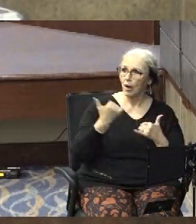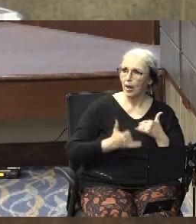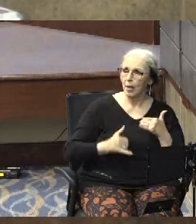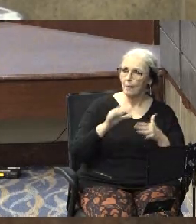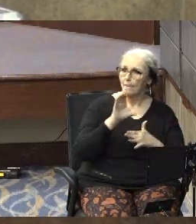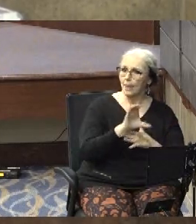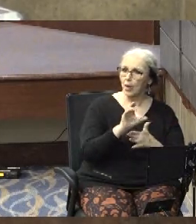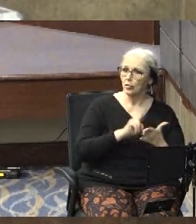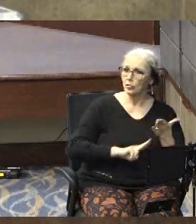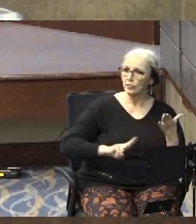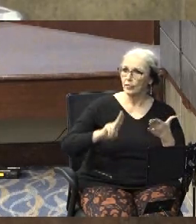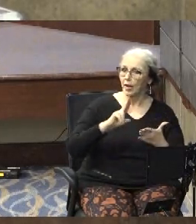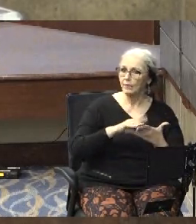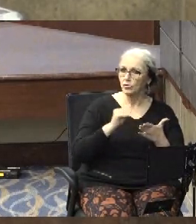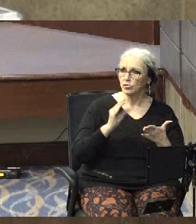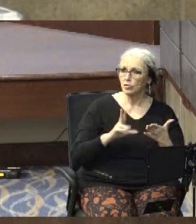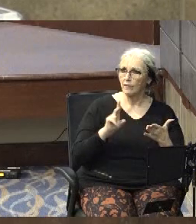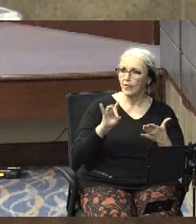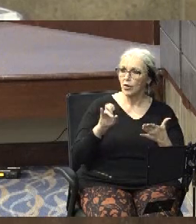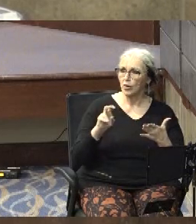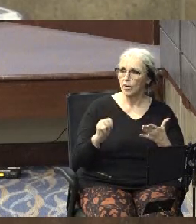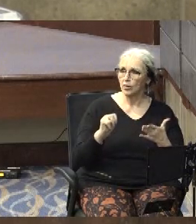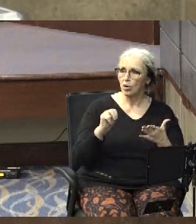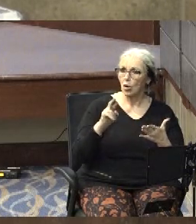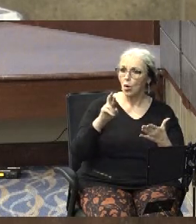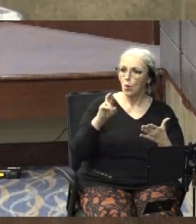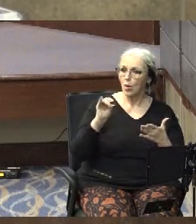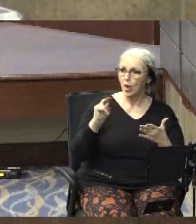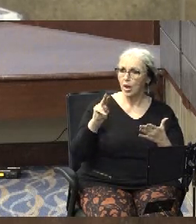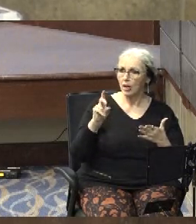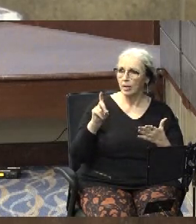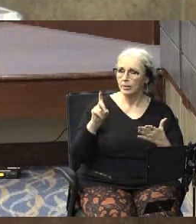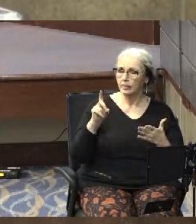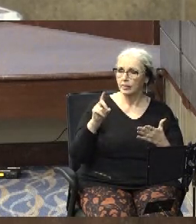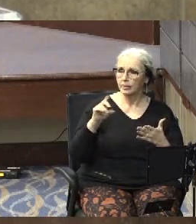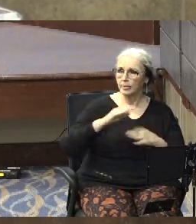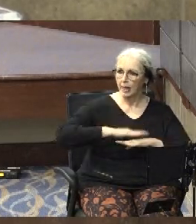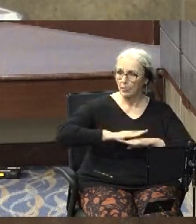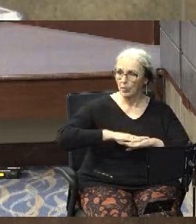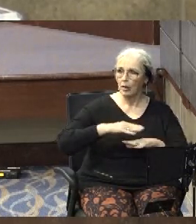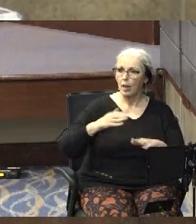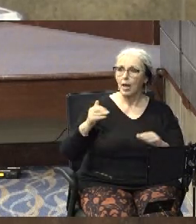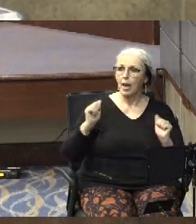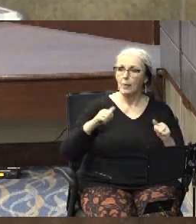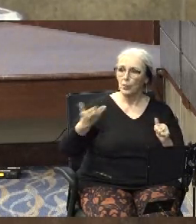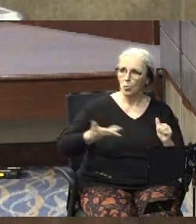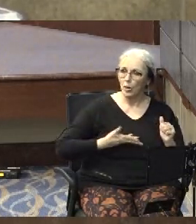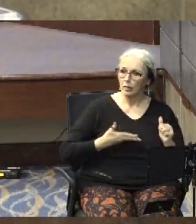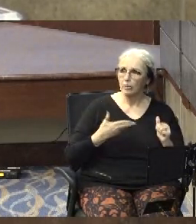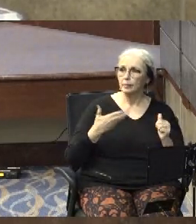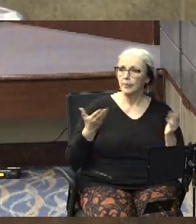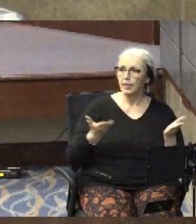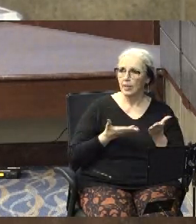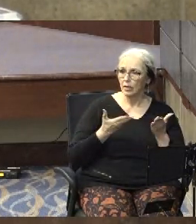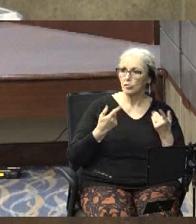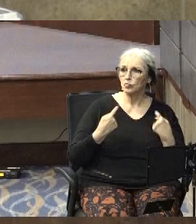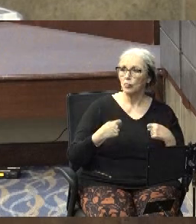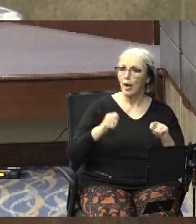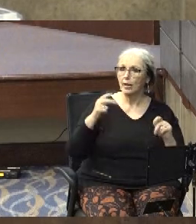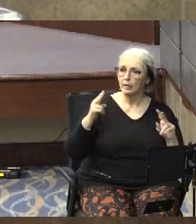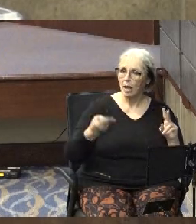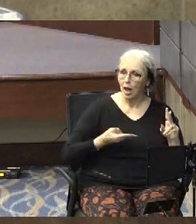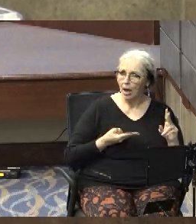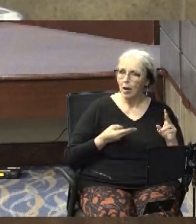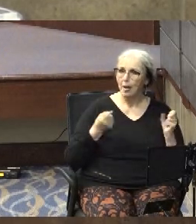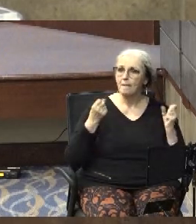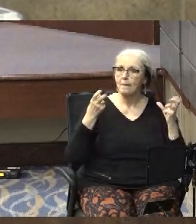University, they had a student veterans roundtable, and I was able to welcome him to Waco. He was in town essentially trying to hire as